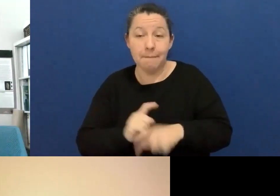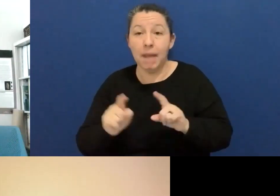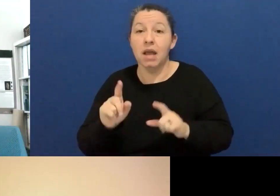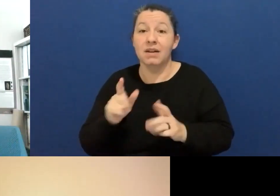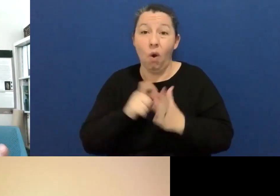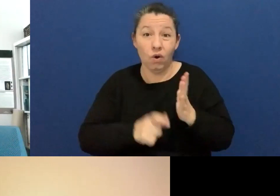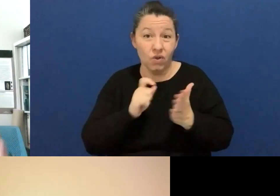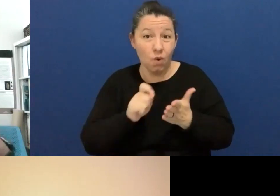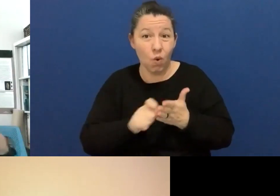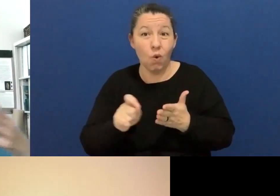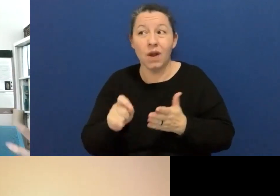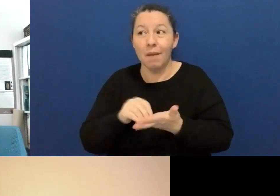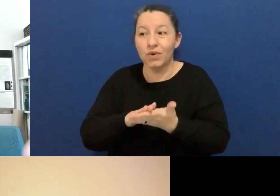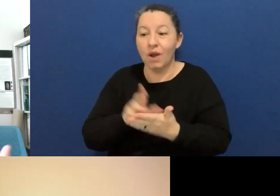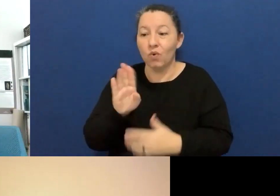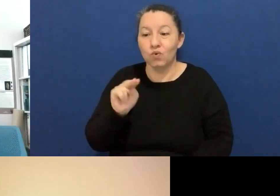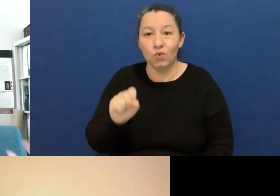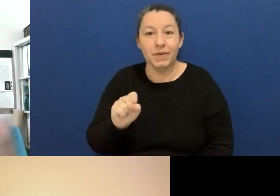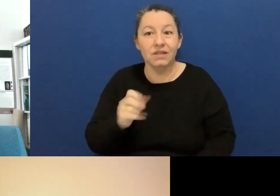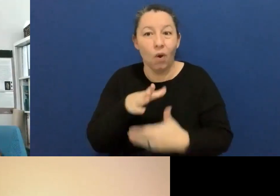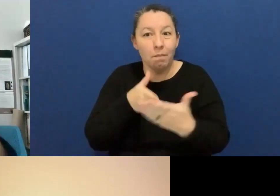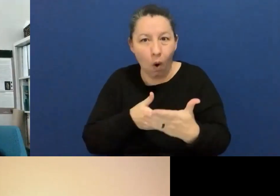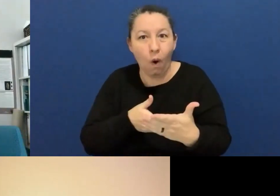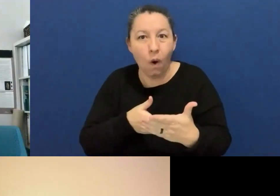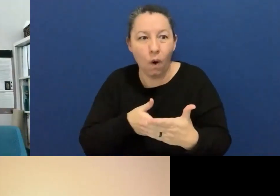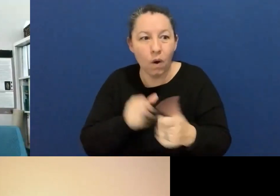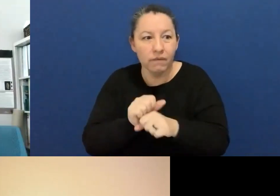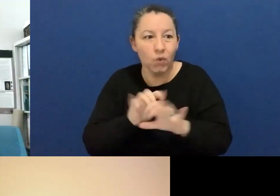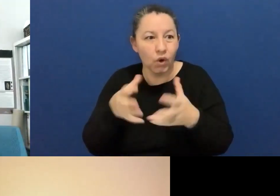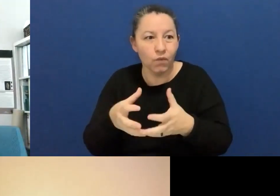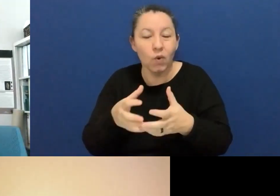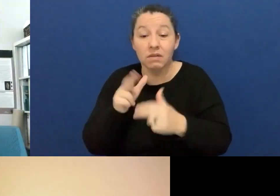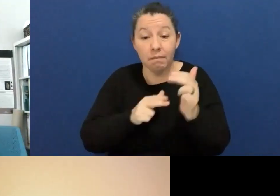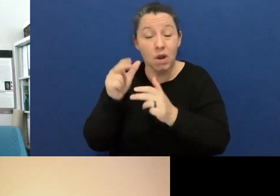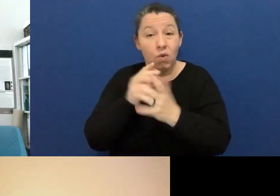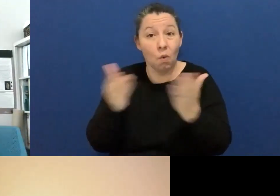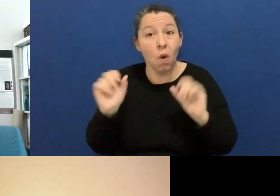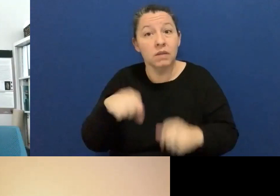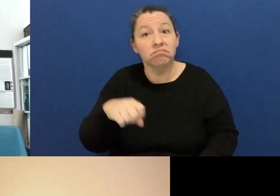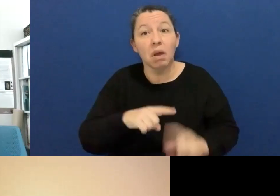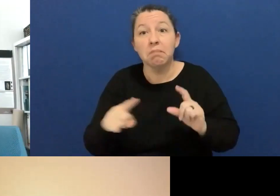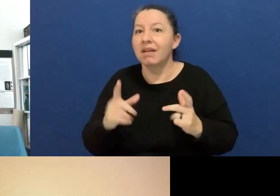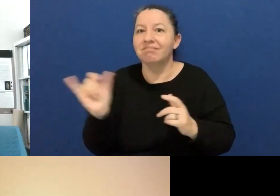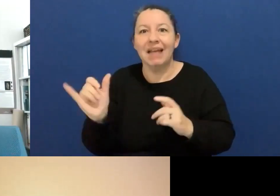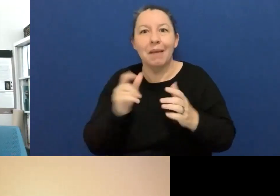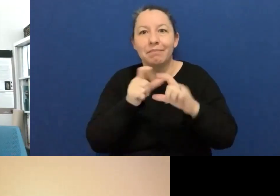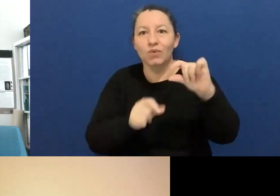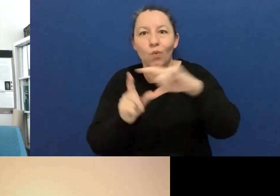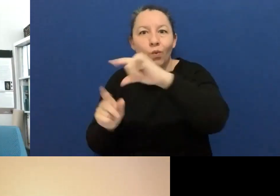part of their workforce and that they built these walls, but they would have been basically like windows going through